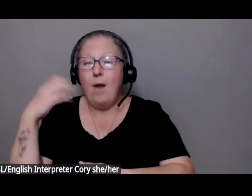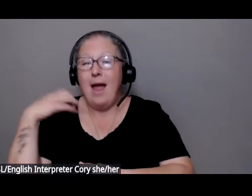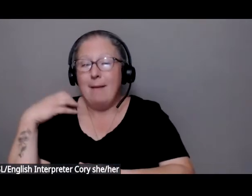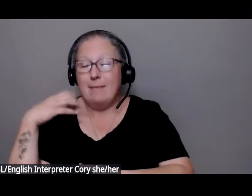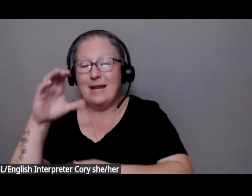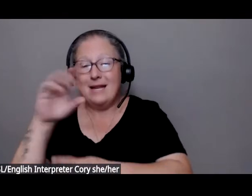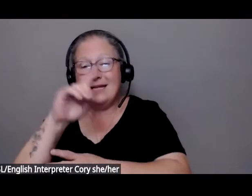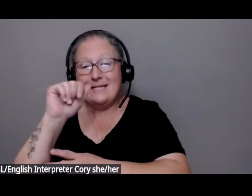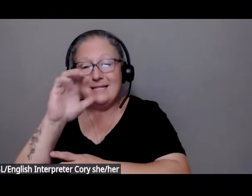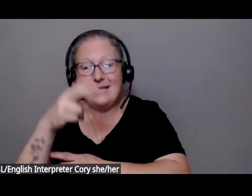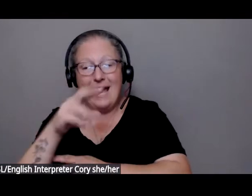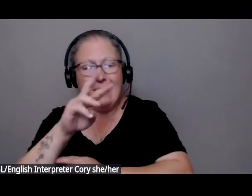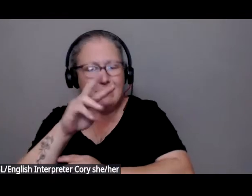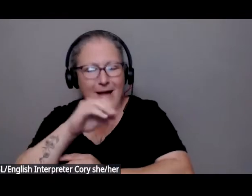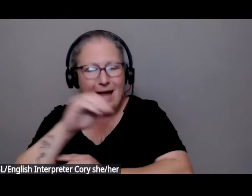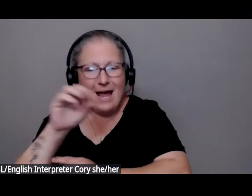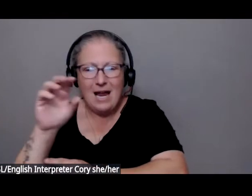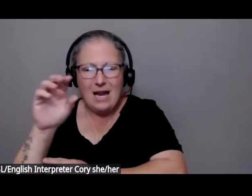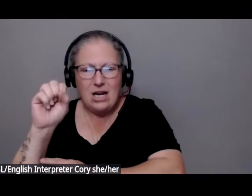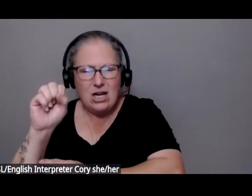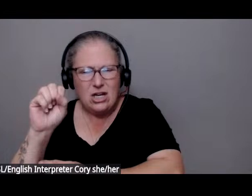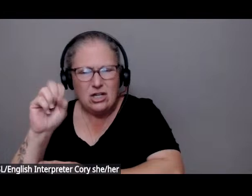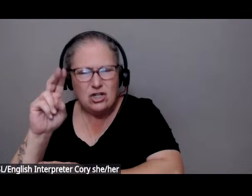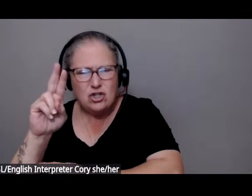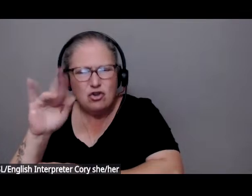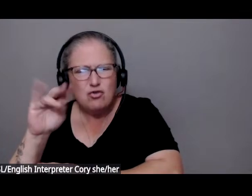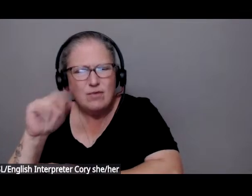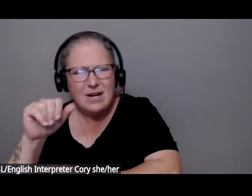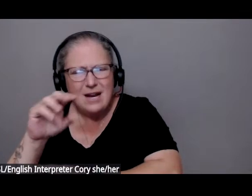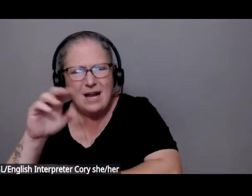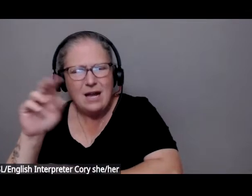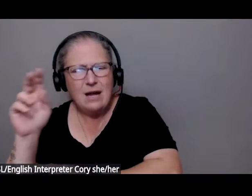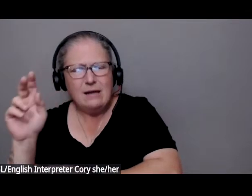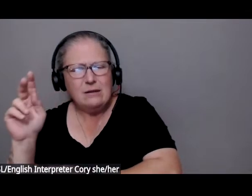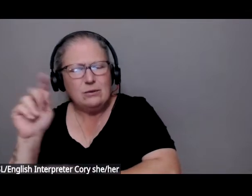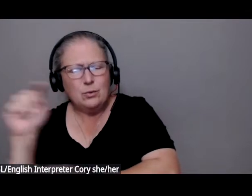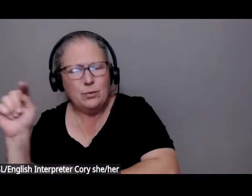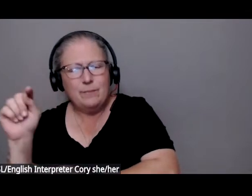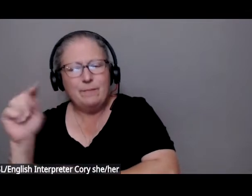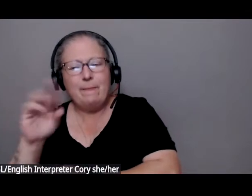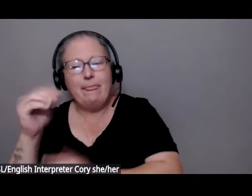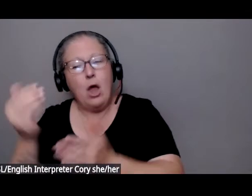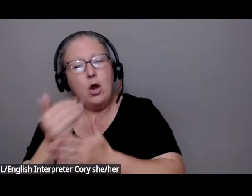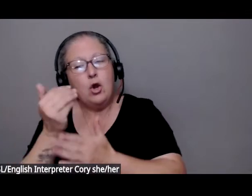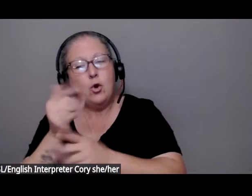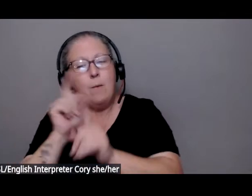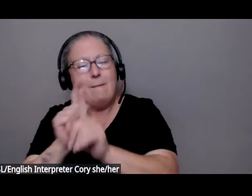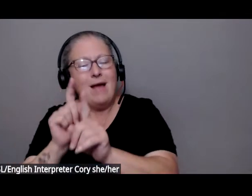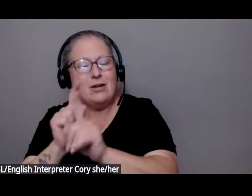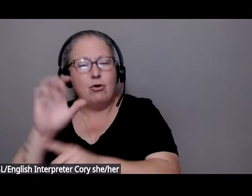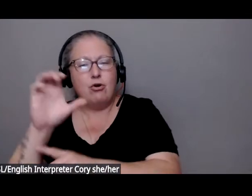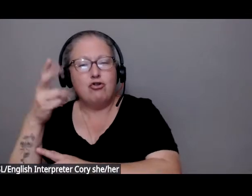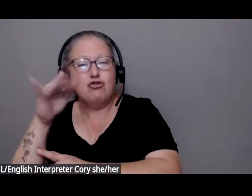Zach Weinberg and Serena Koopmans, sorry. And one of our new mentors,